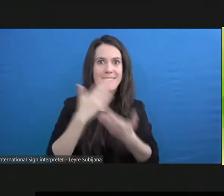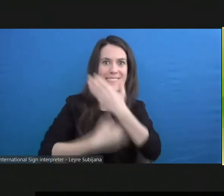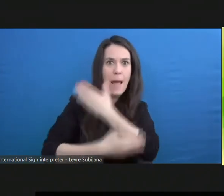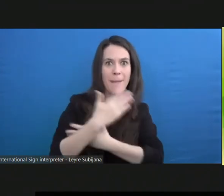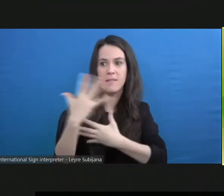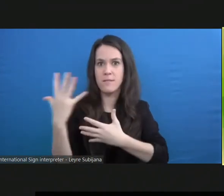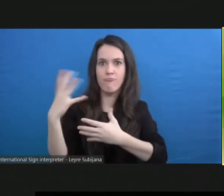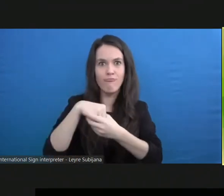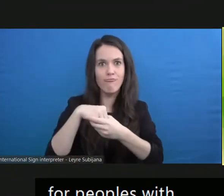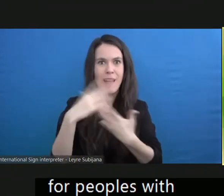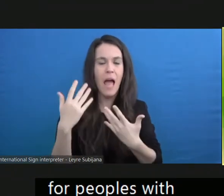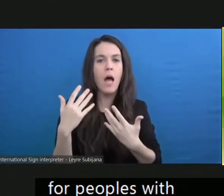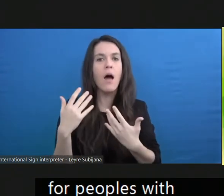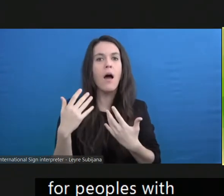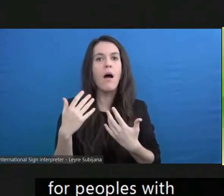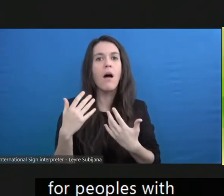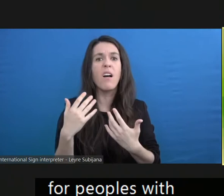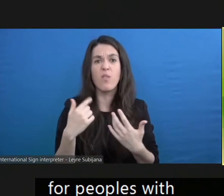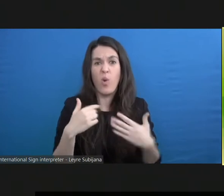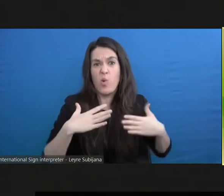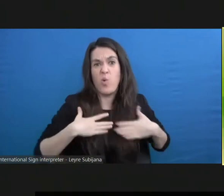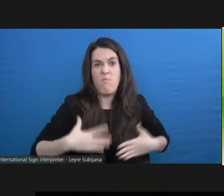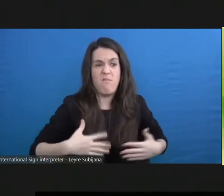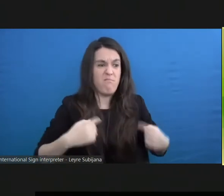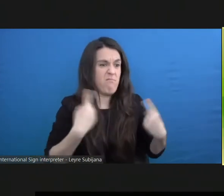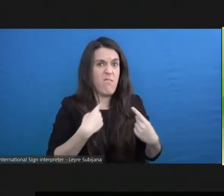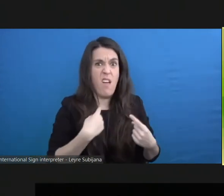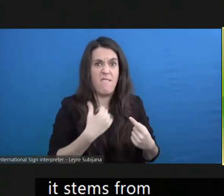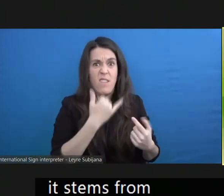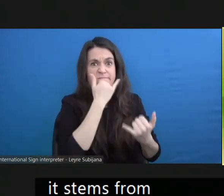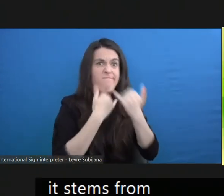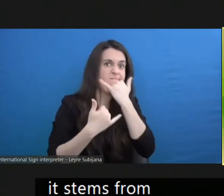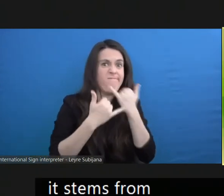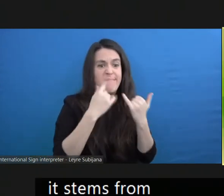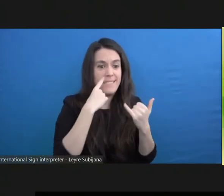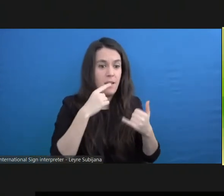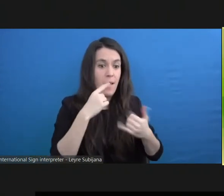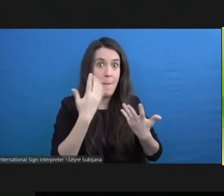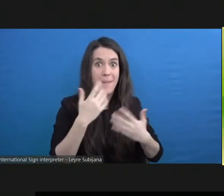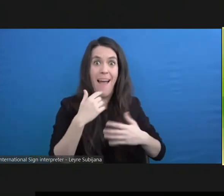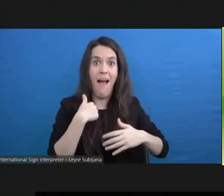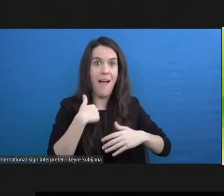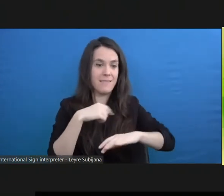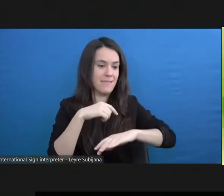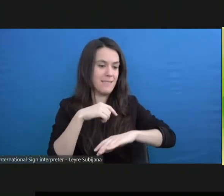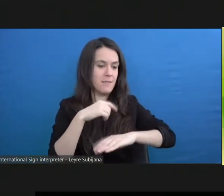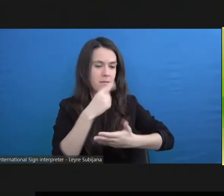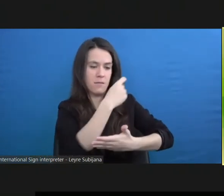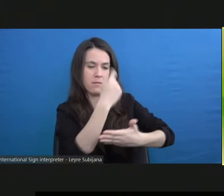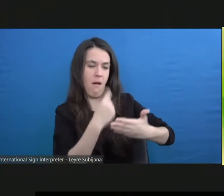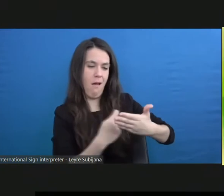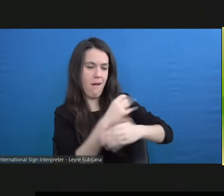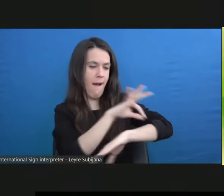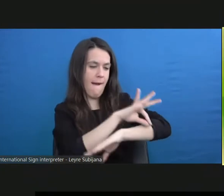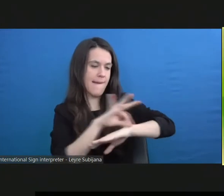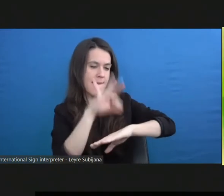from human failure to fully consider diversity when designing, testing, and